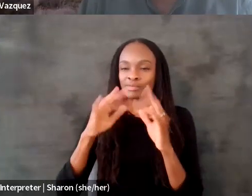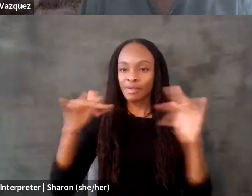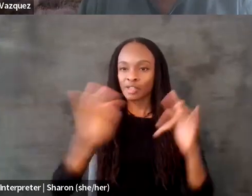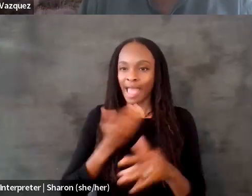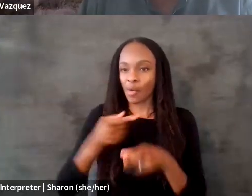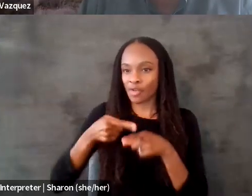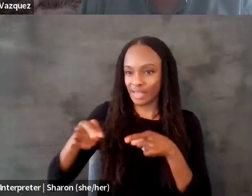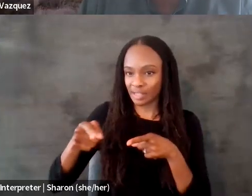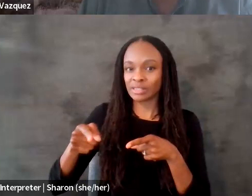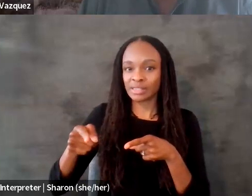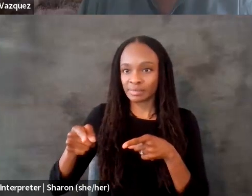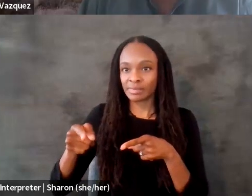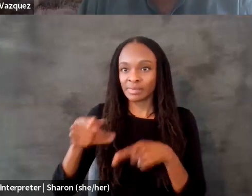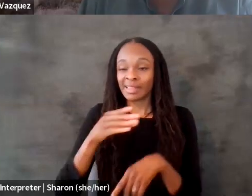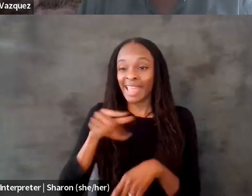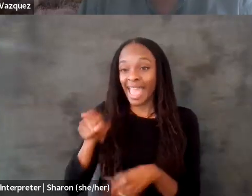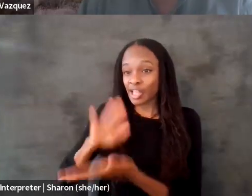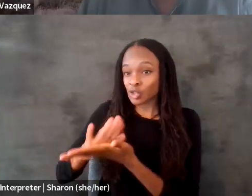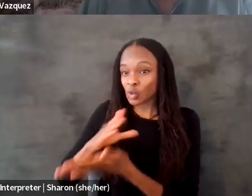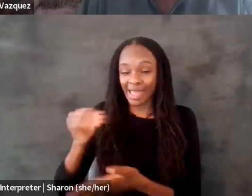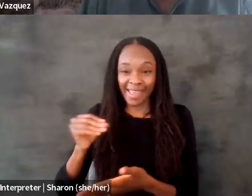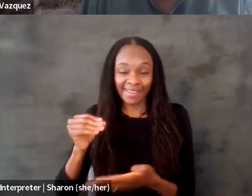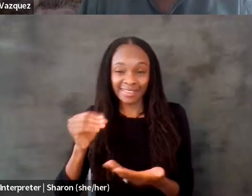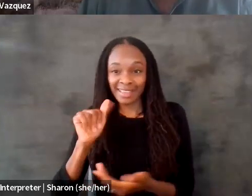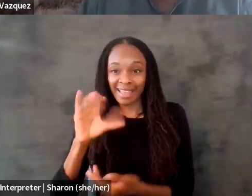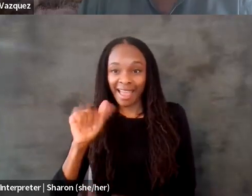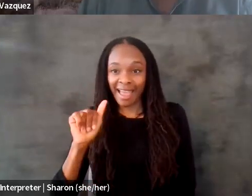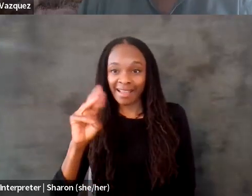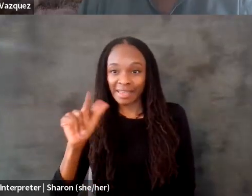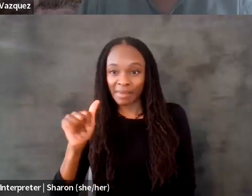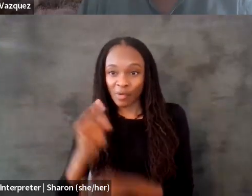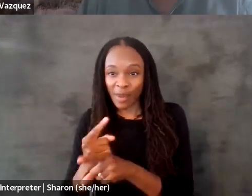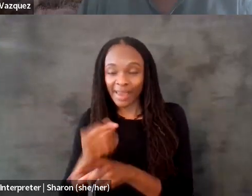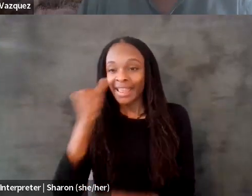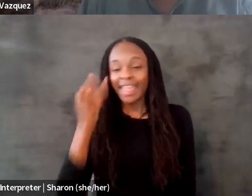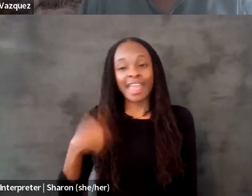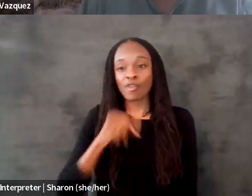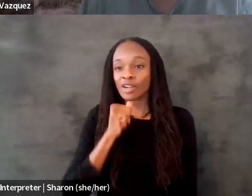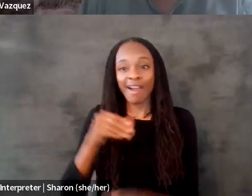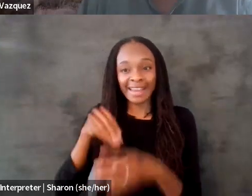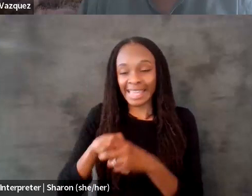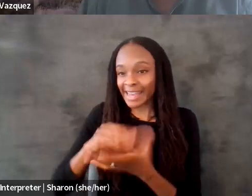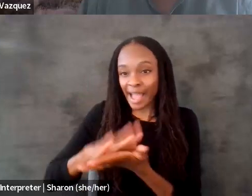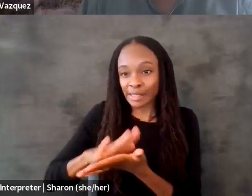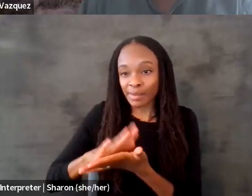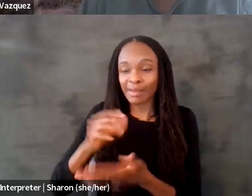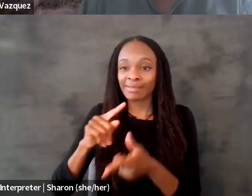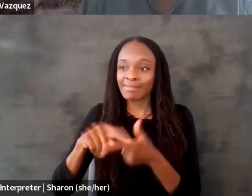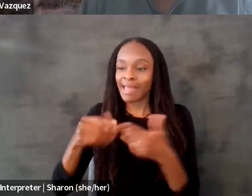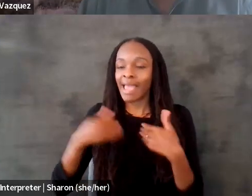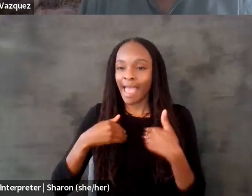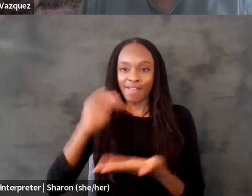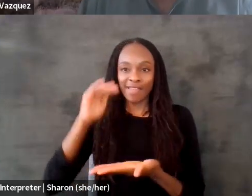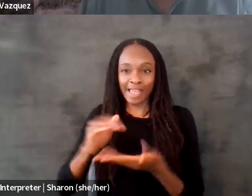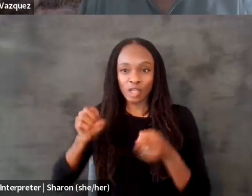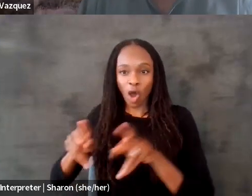and at schools and in academia, right? And so, like, if we're not in academia, then there's less opportunities to research,